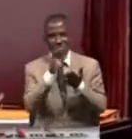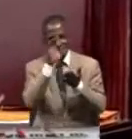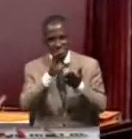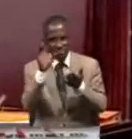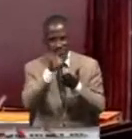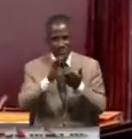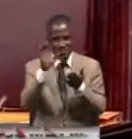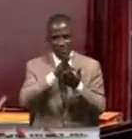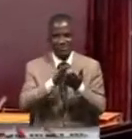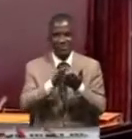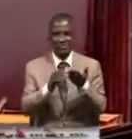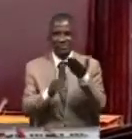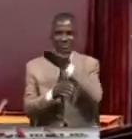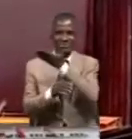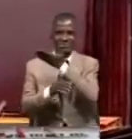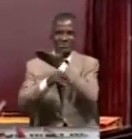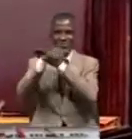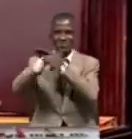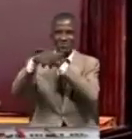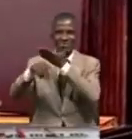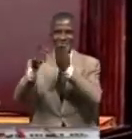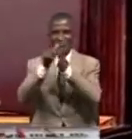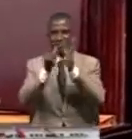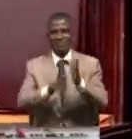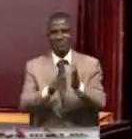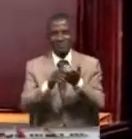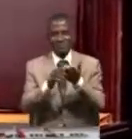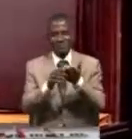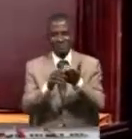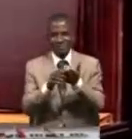Maybe he can show us the 8 p.m. one so that we see